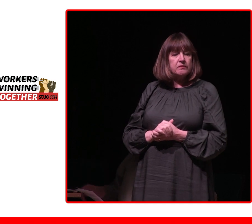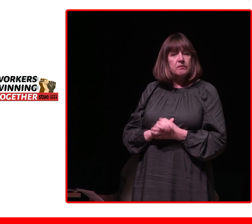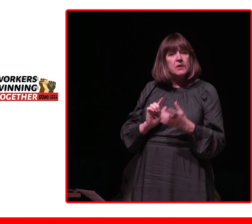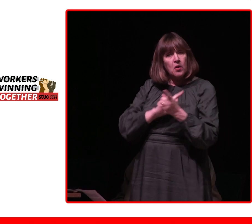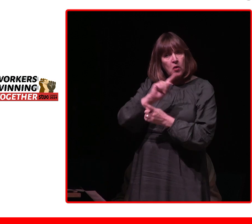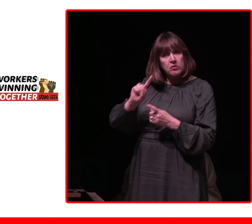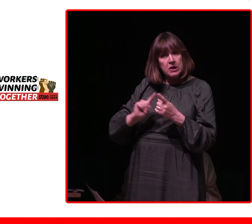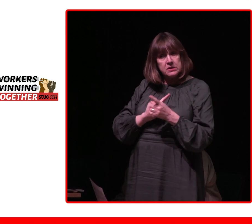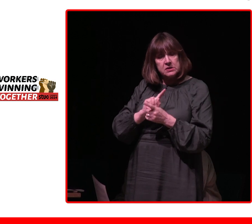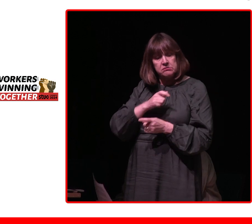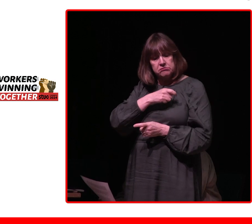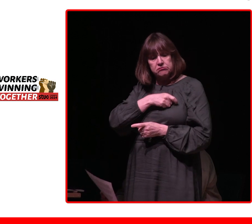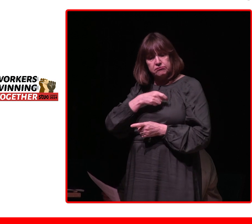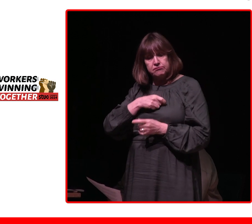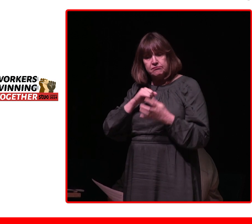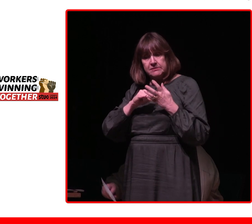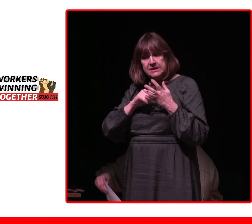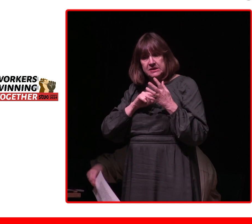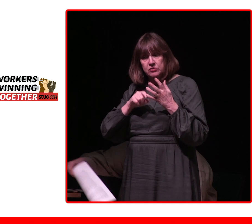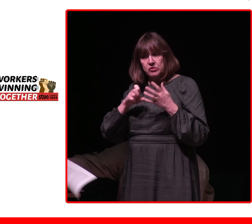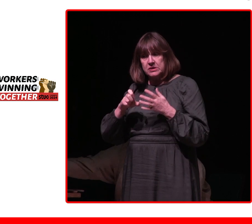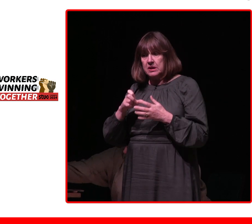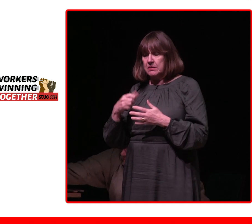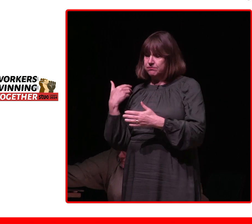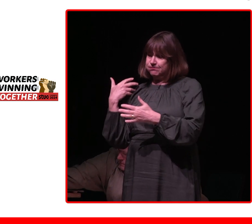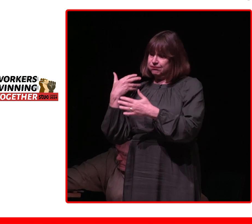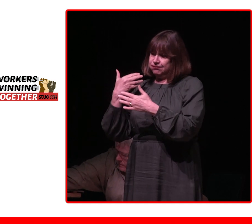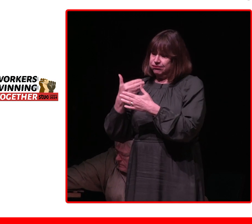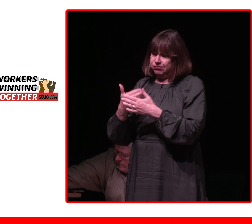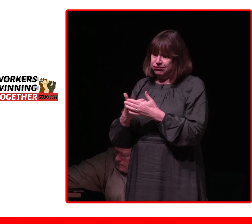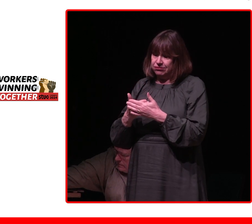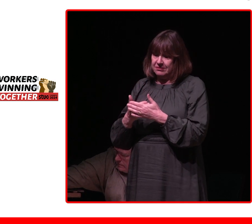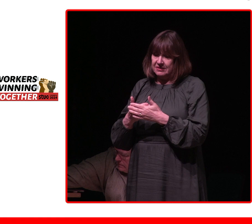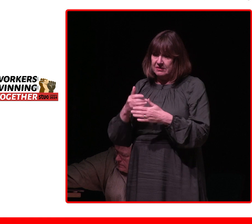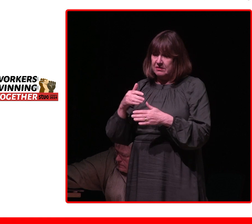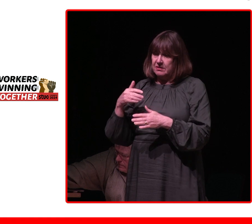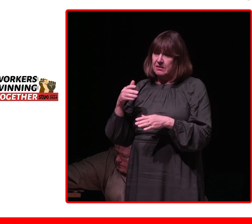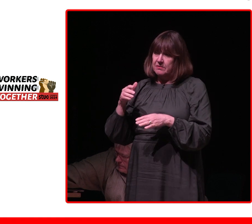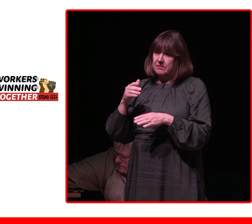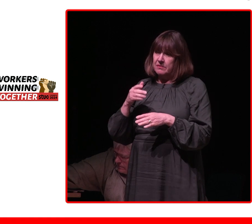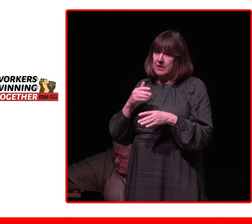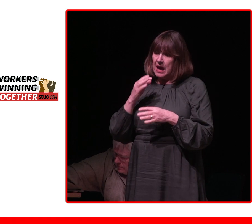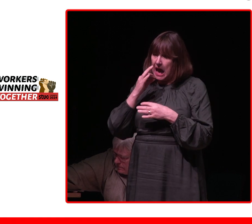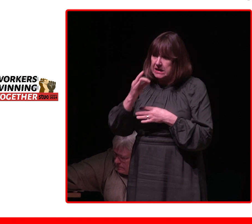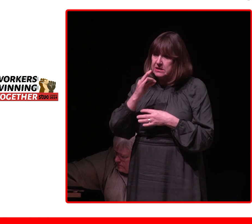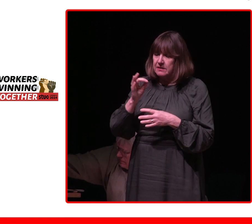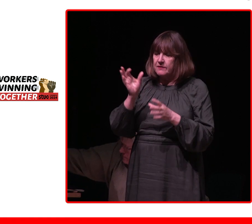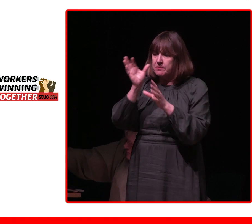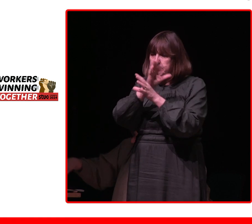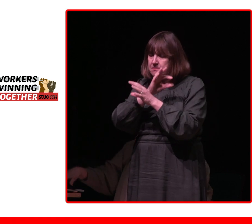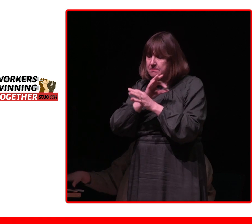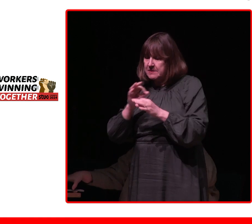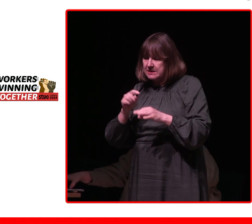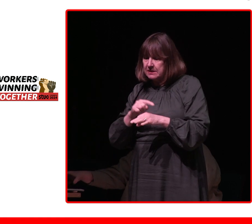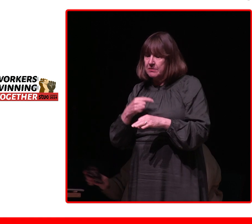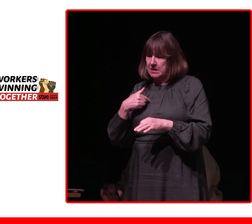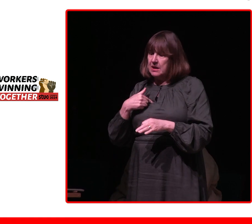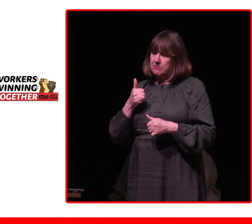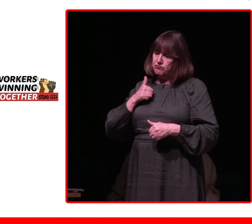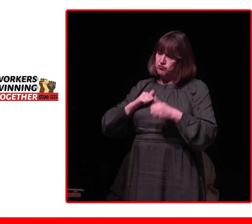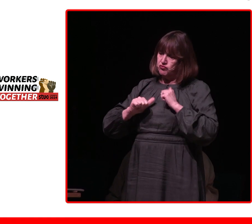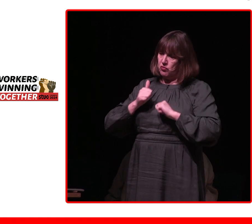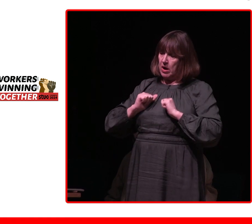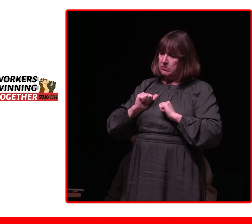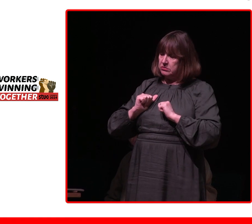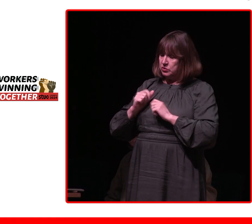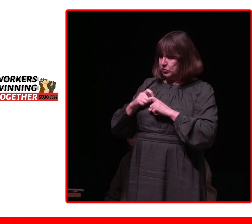Congress, the STUC has a long history of calling for peaceful two-state solution in Palestine and Israel, and I am proud to continue this